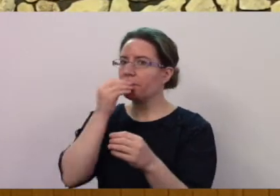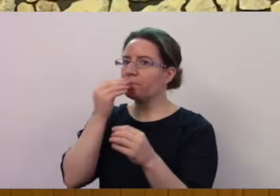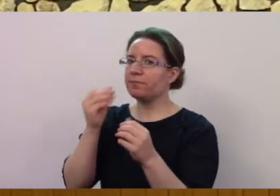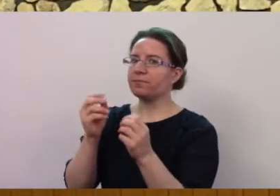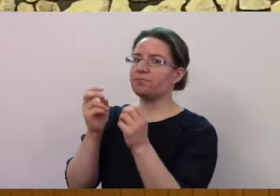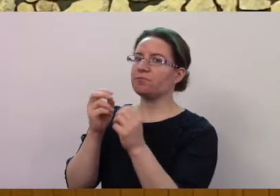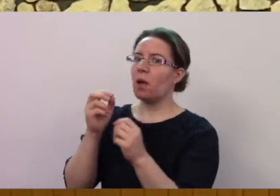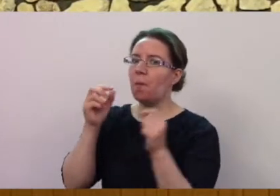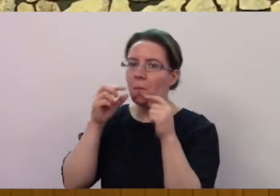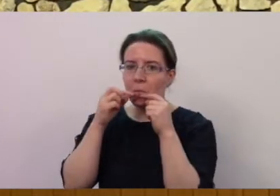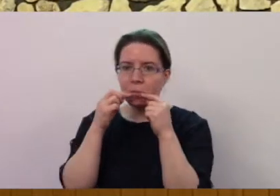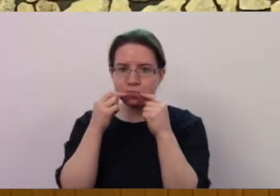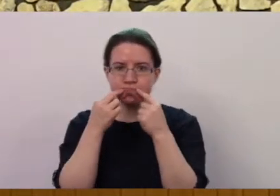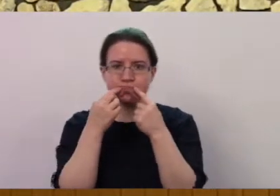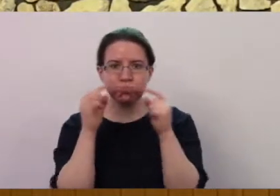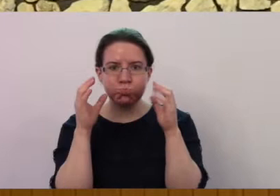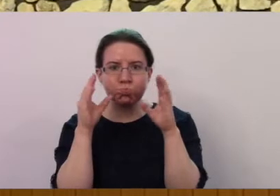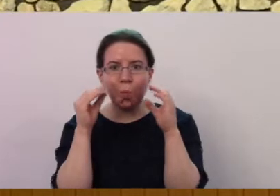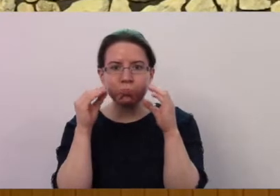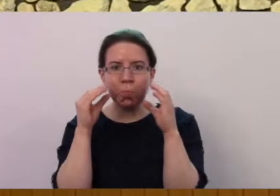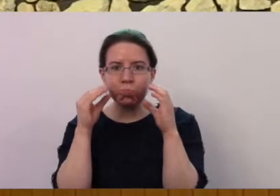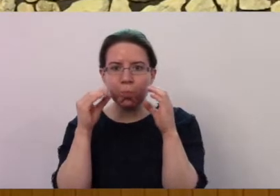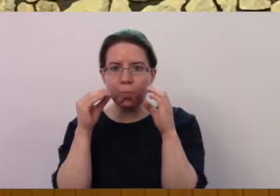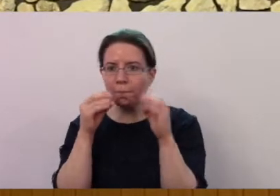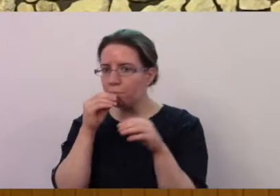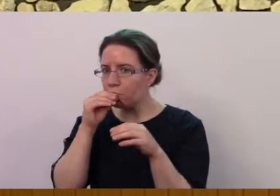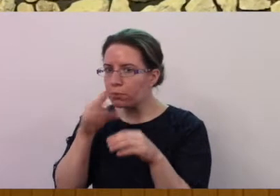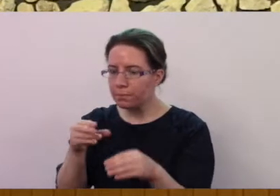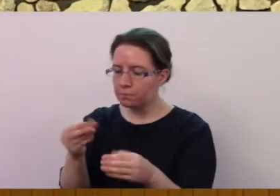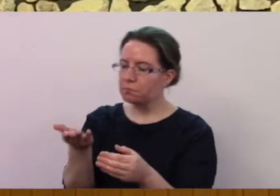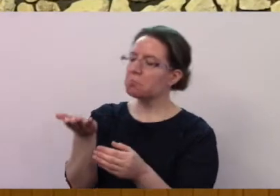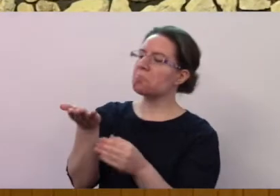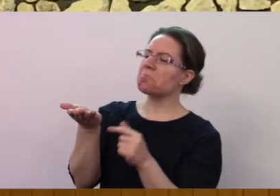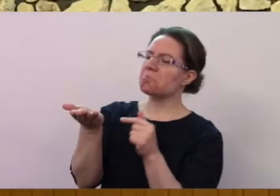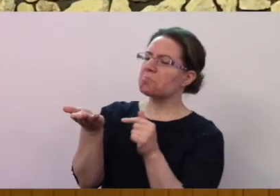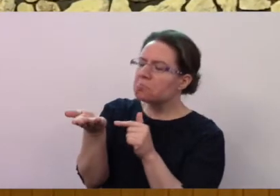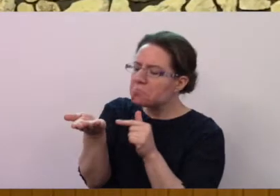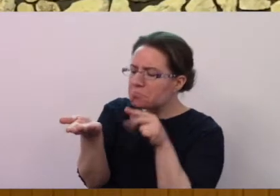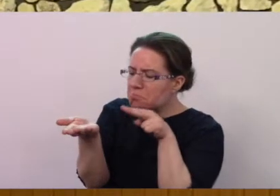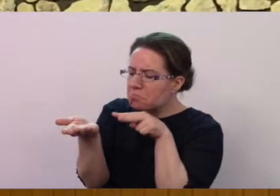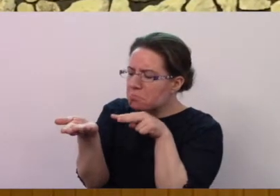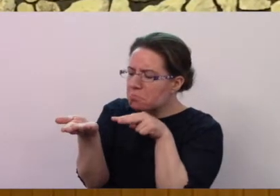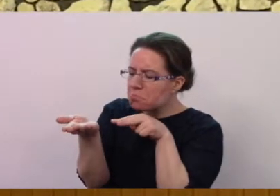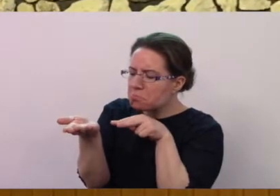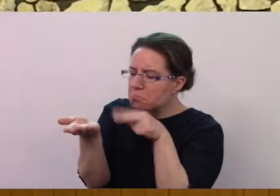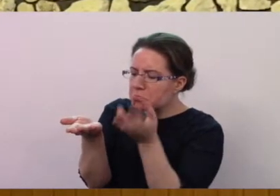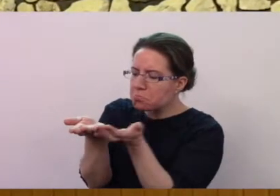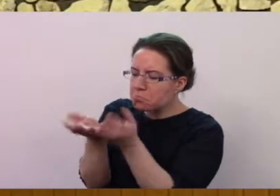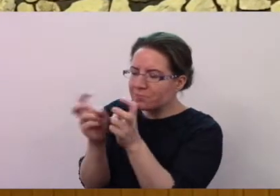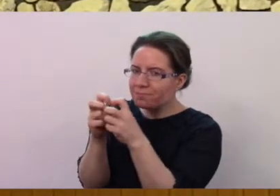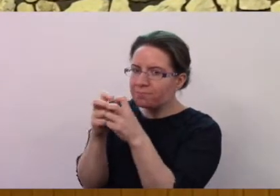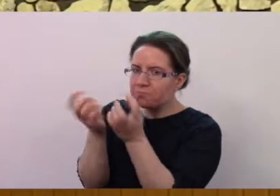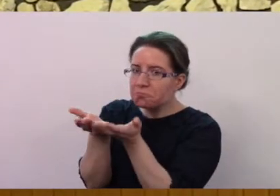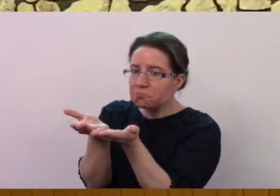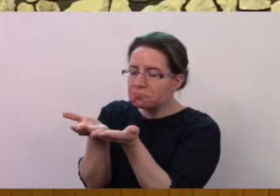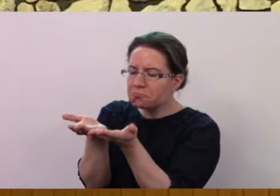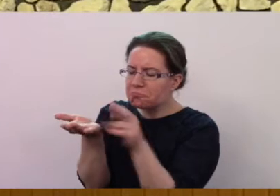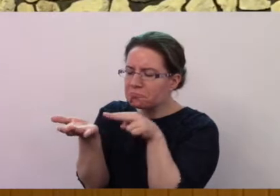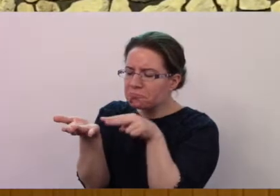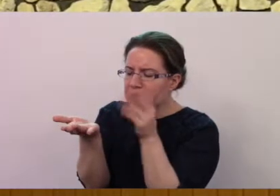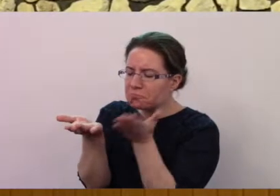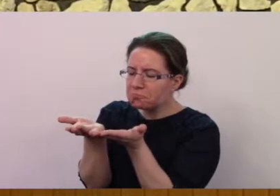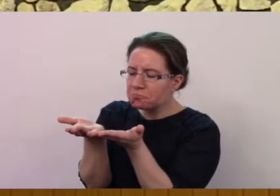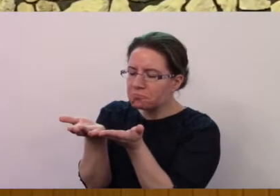Spit it out and he held it with his little paws or hands or feet, whatever you want to call